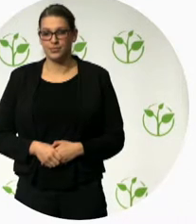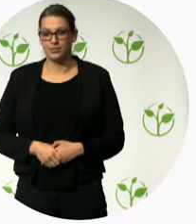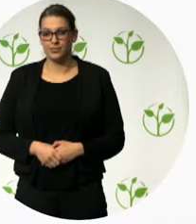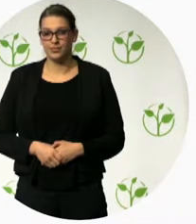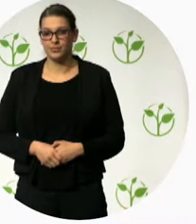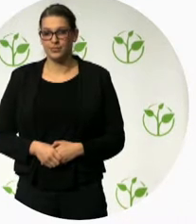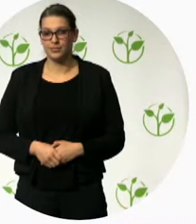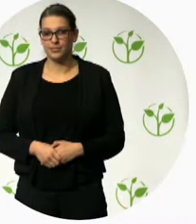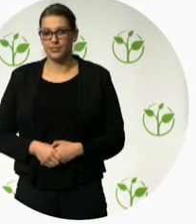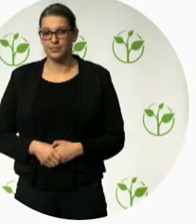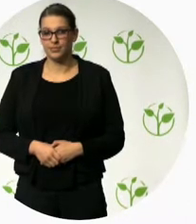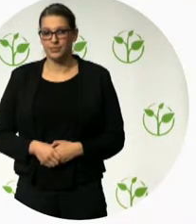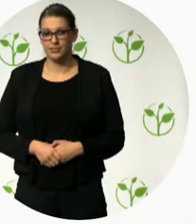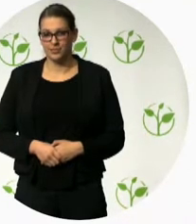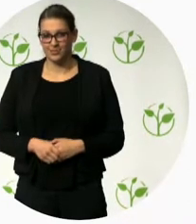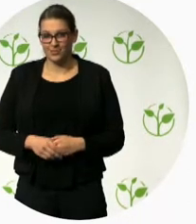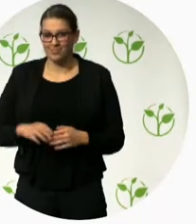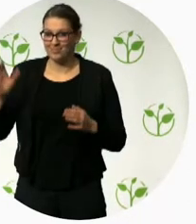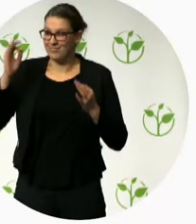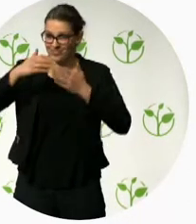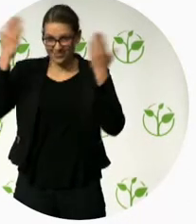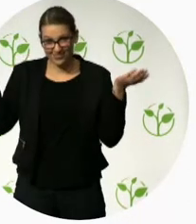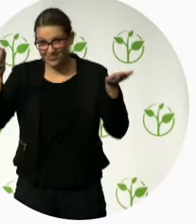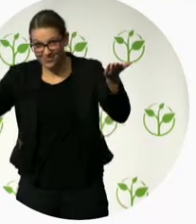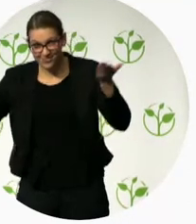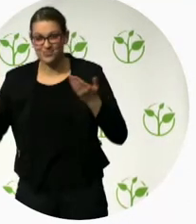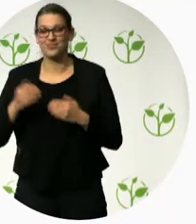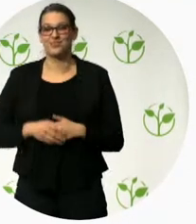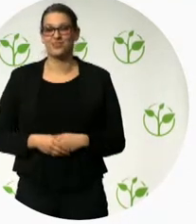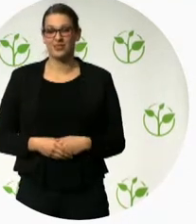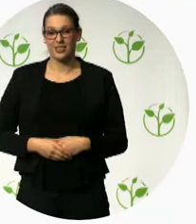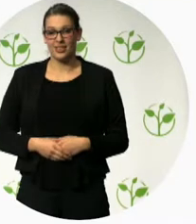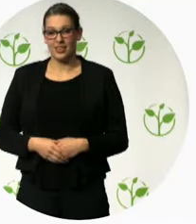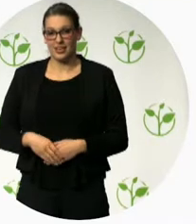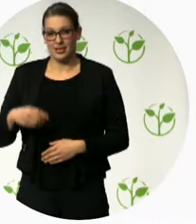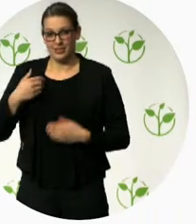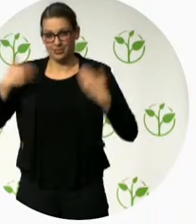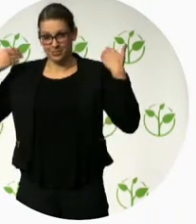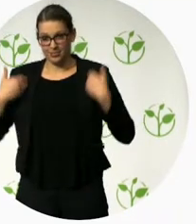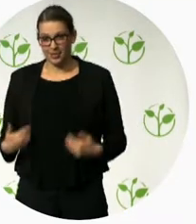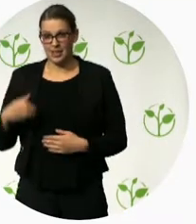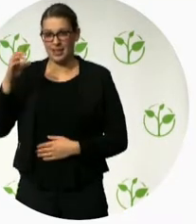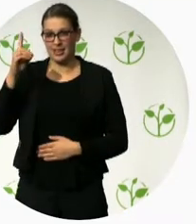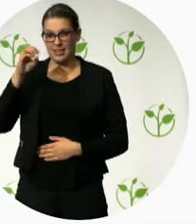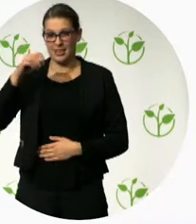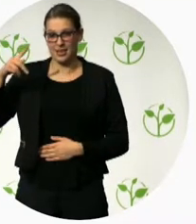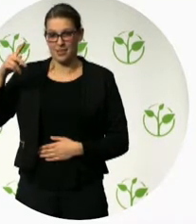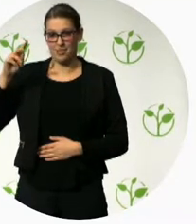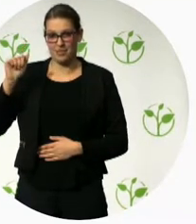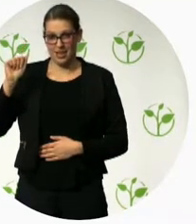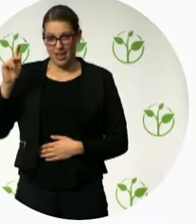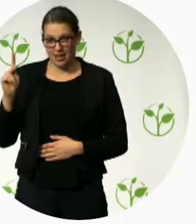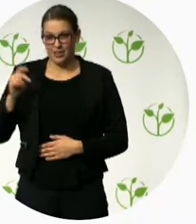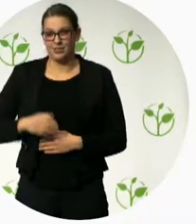So good afternoon, everybody. I'm Deepak Sapkota from Karuna Foundation Nepal, and I'm talking about a project, a model that we have